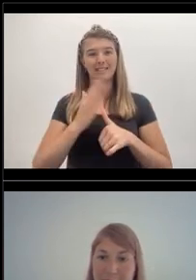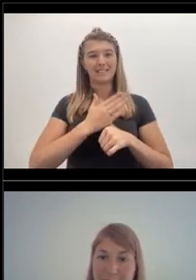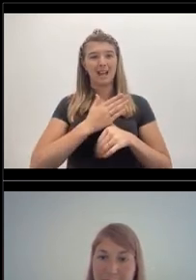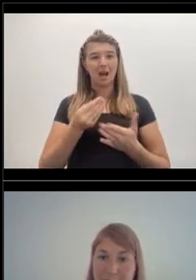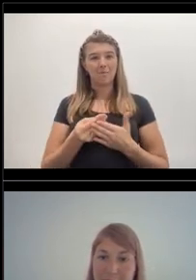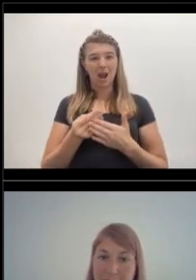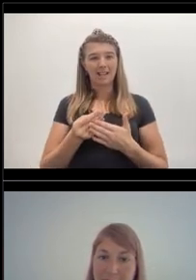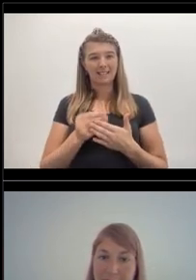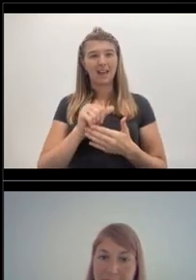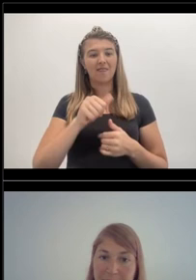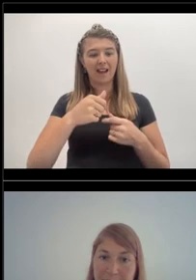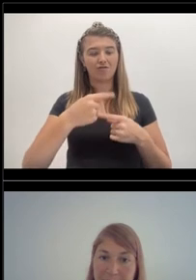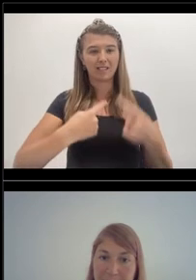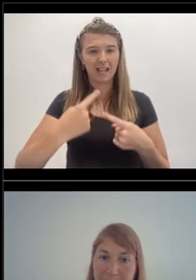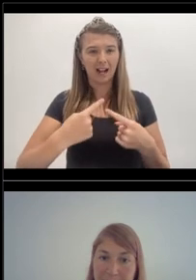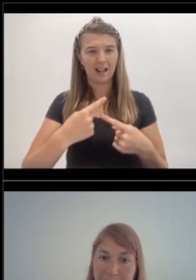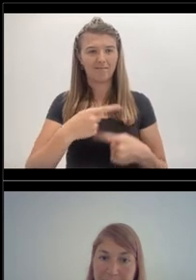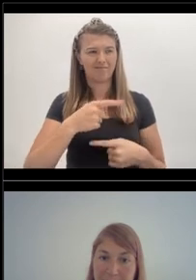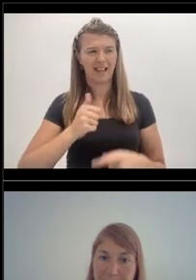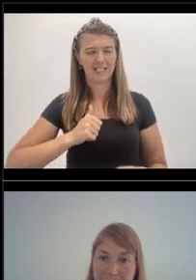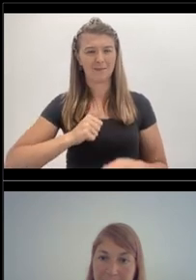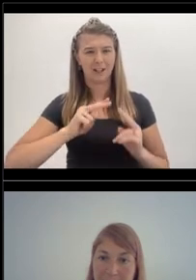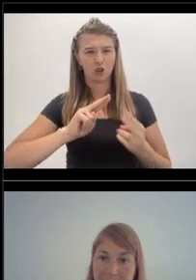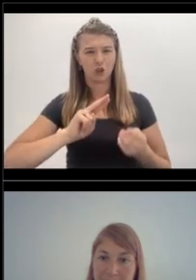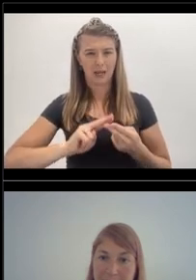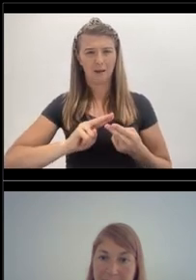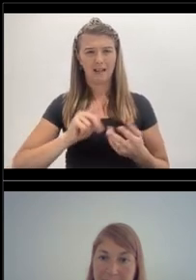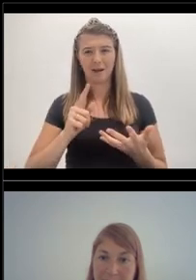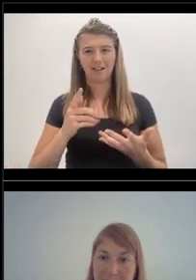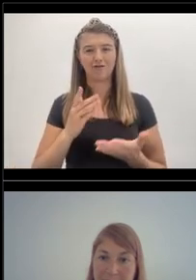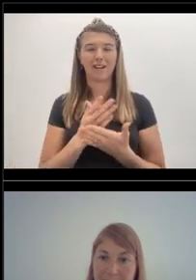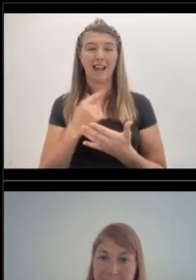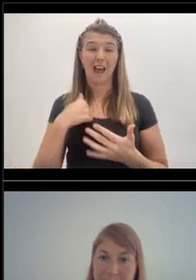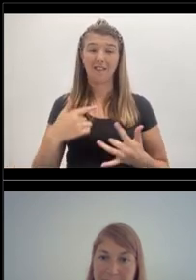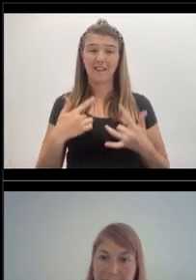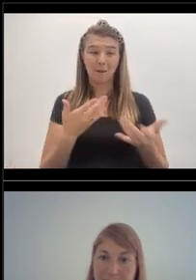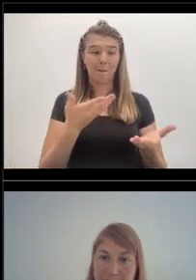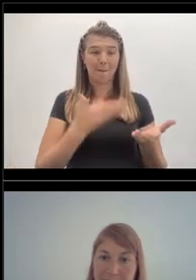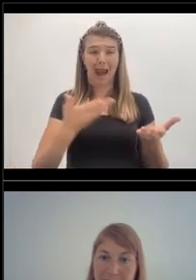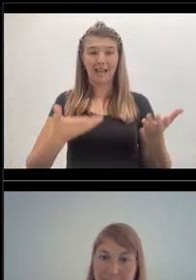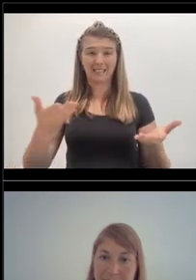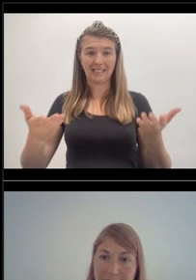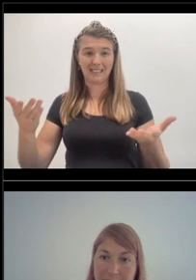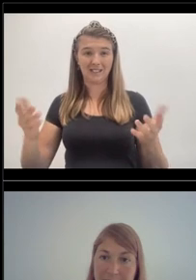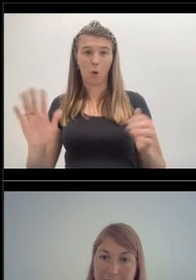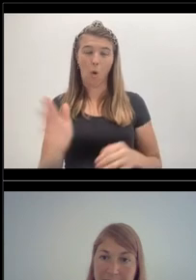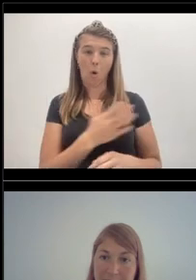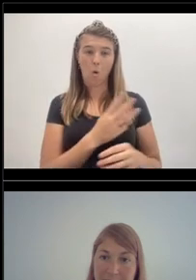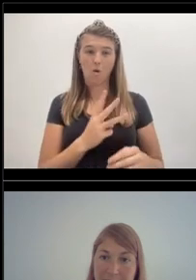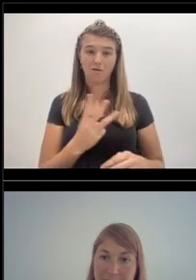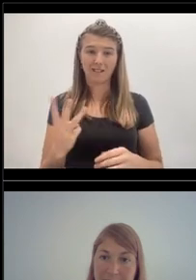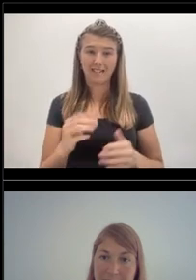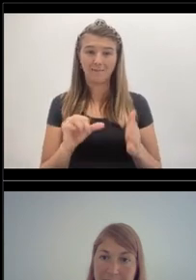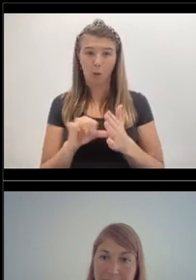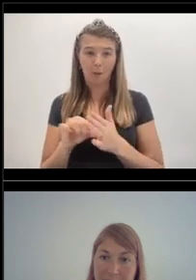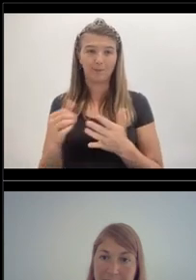cheaper. So it's a balance of all three, the sort of leading and improving